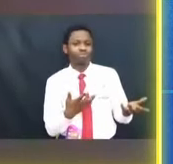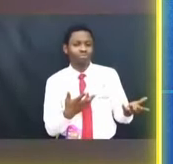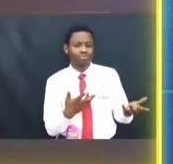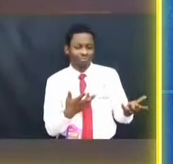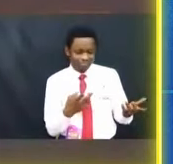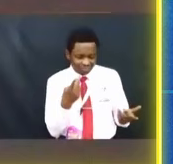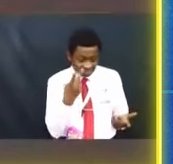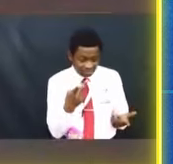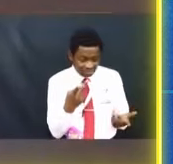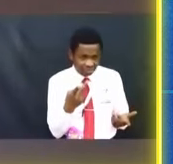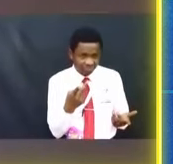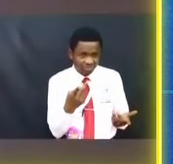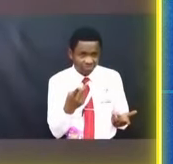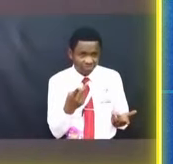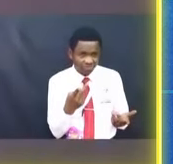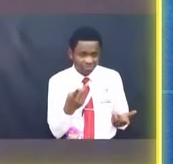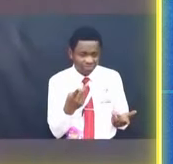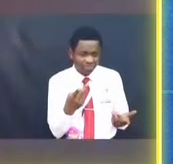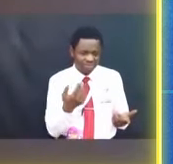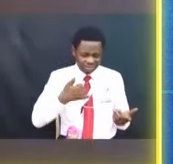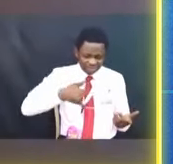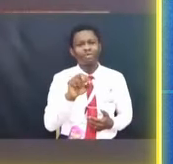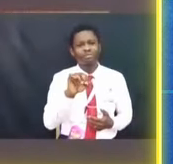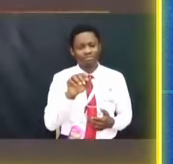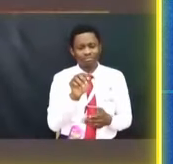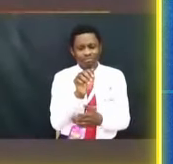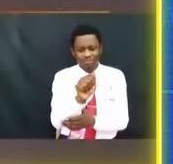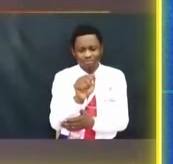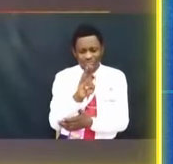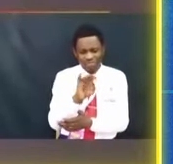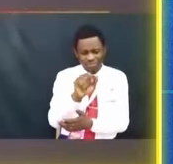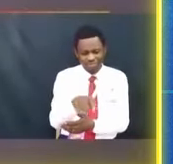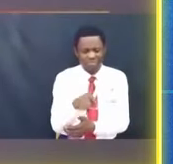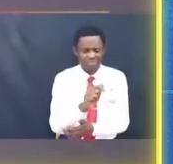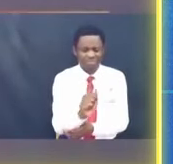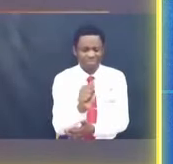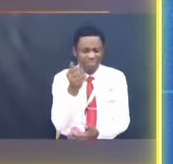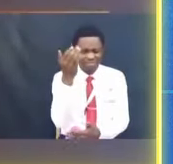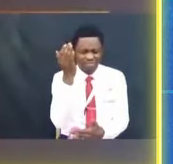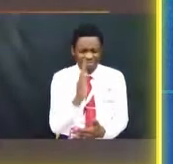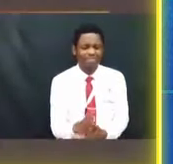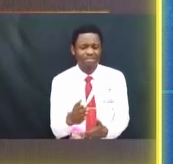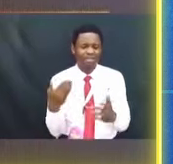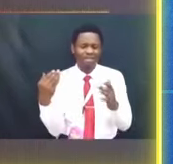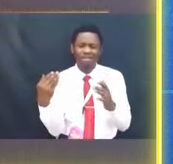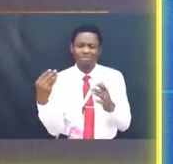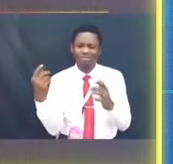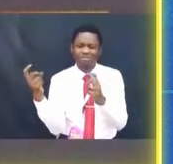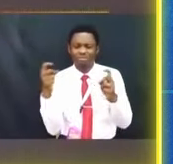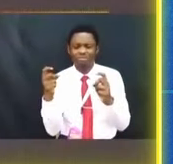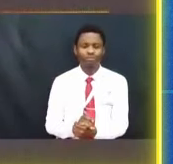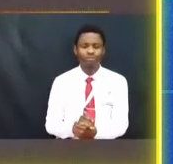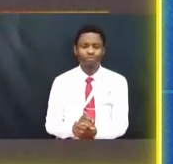theology. But Abisha didn't argue against the king. Never argued against the king. But let me